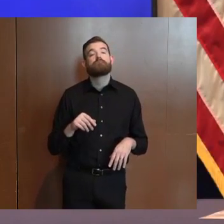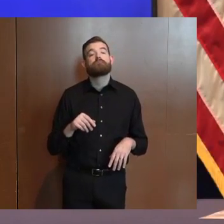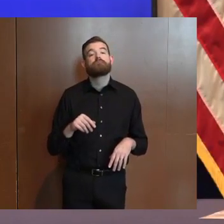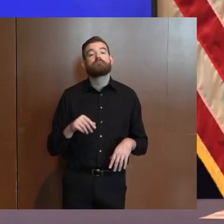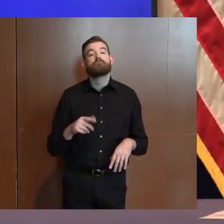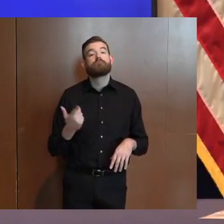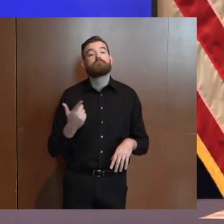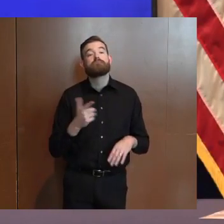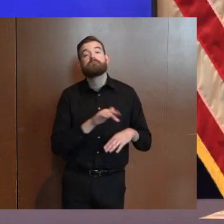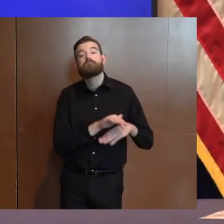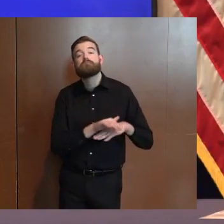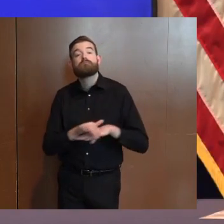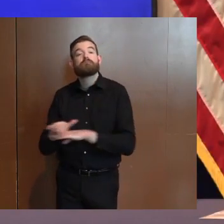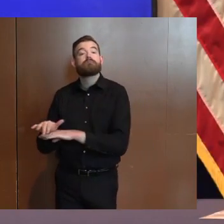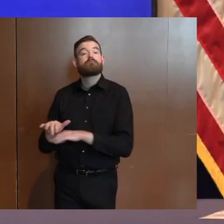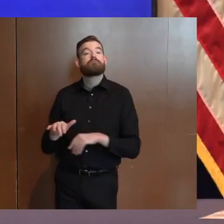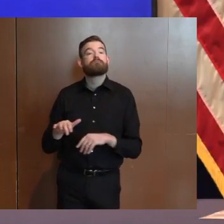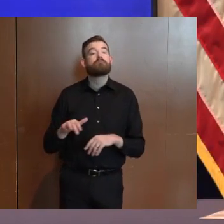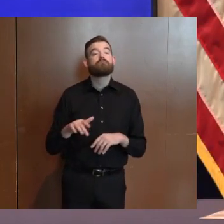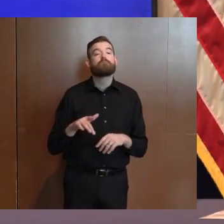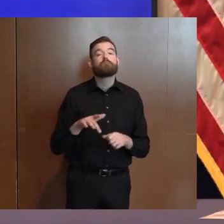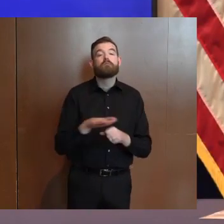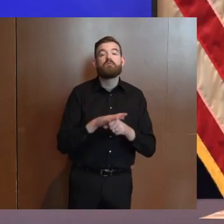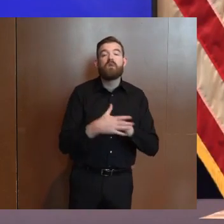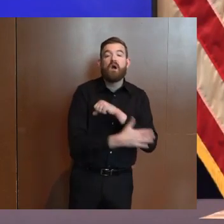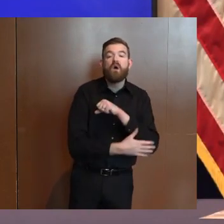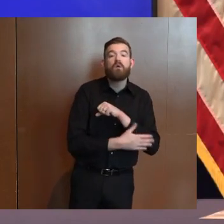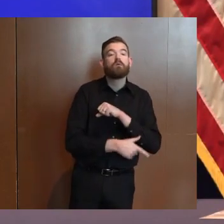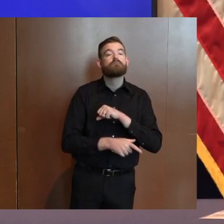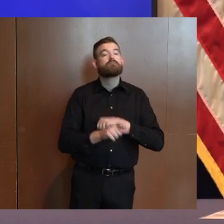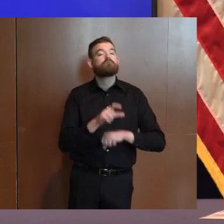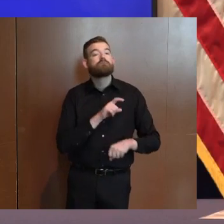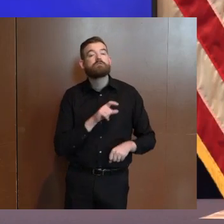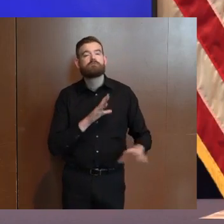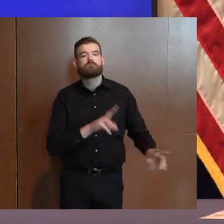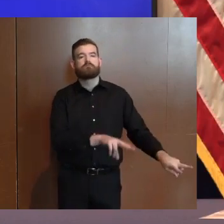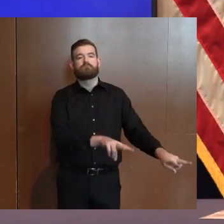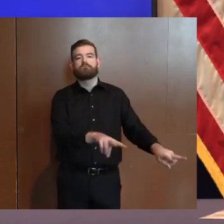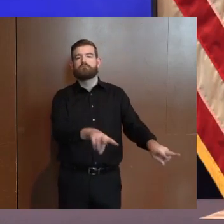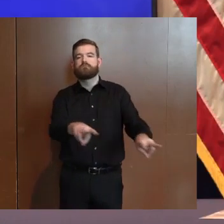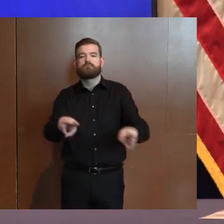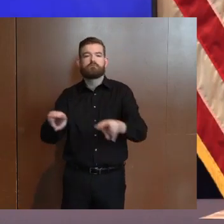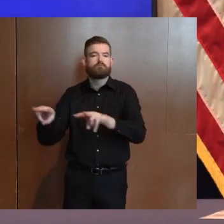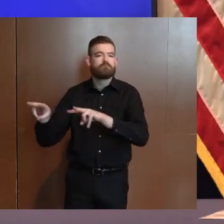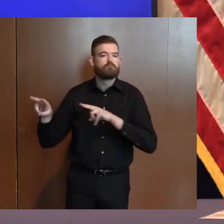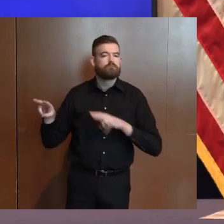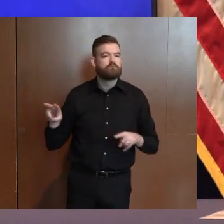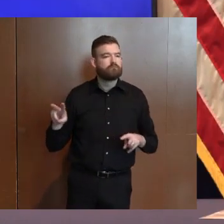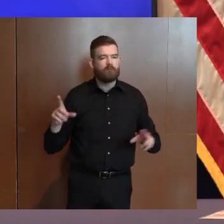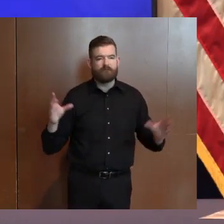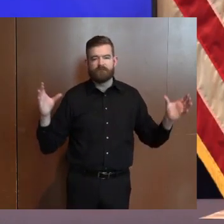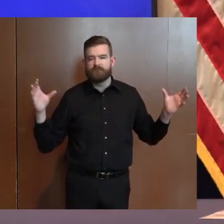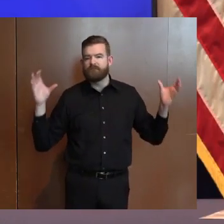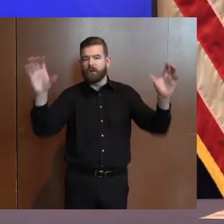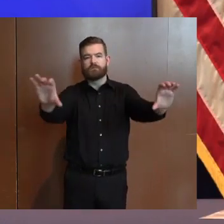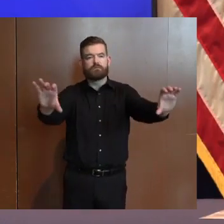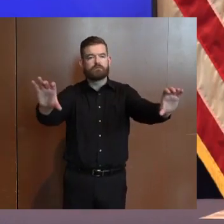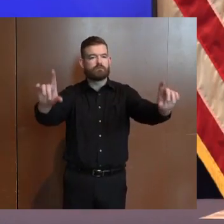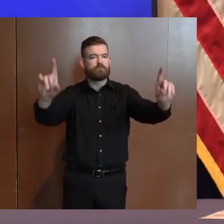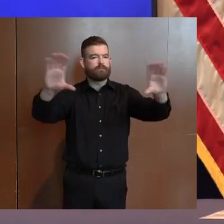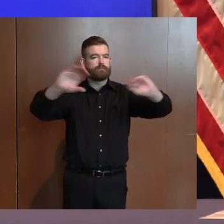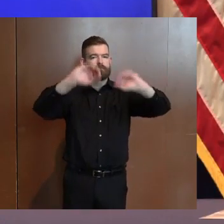Local, county, state police, we have got to get 100% compliance. And we're